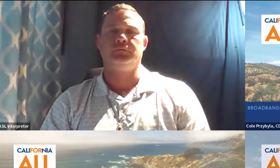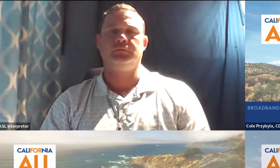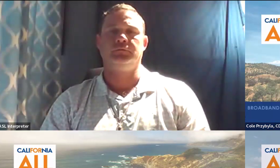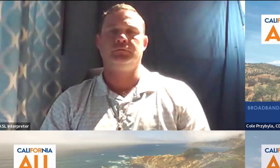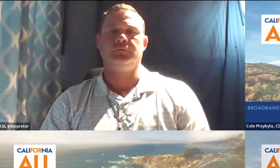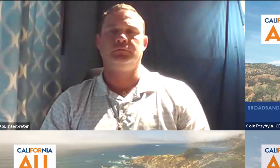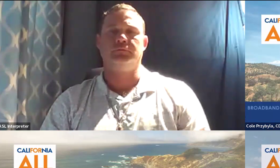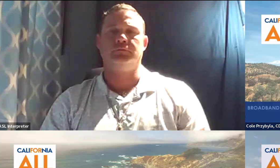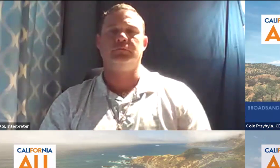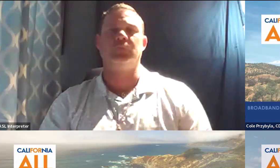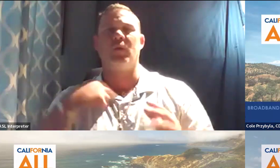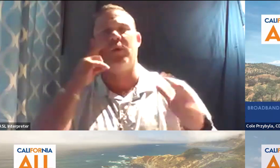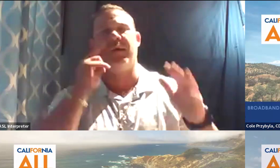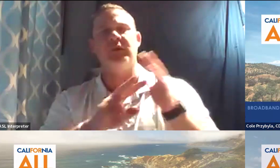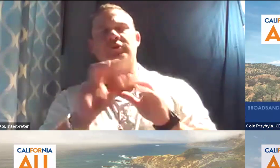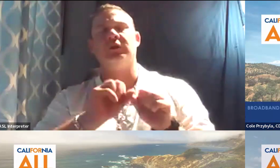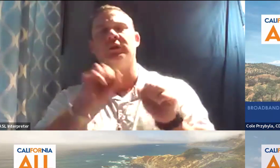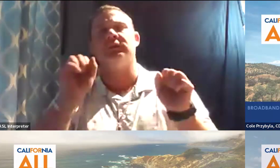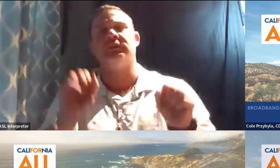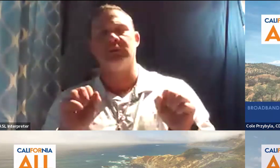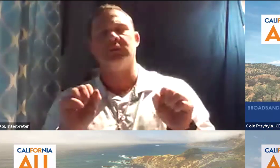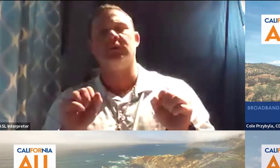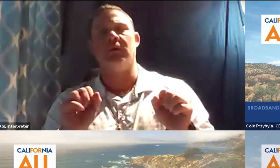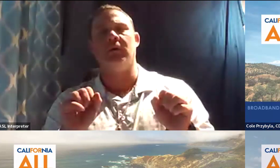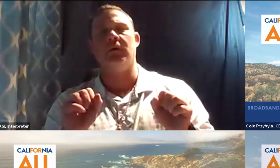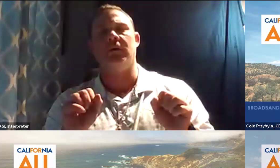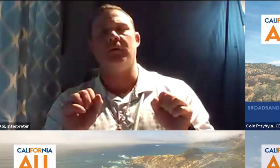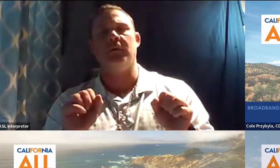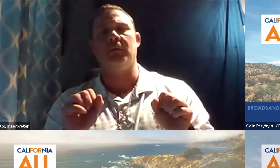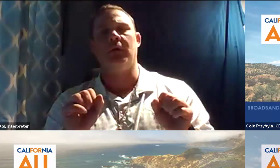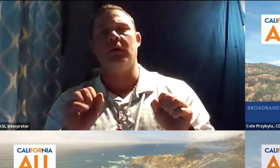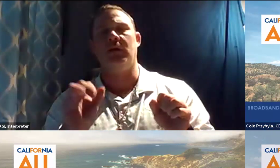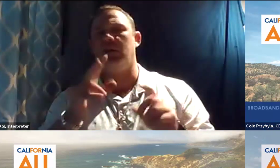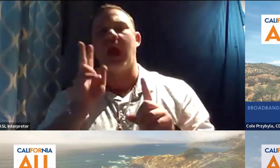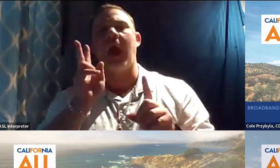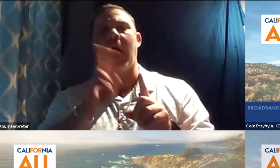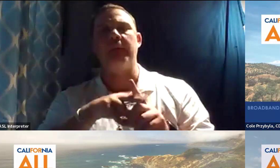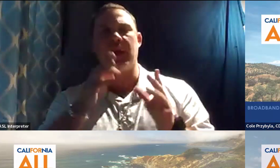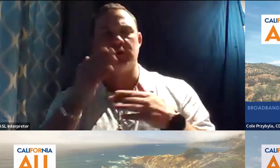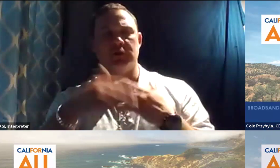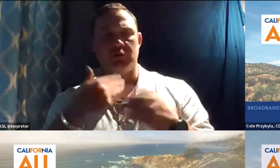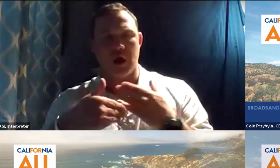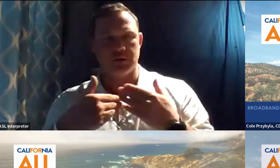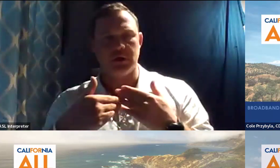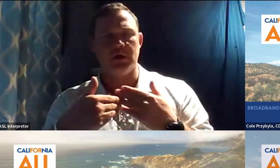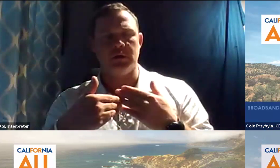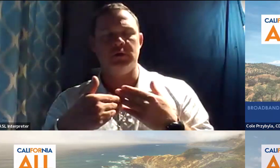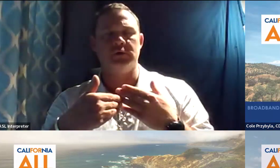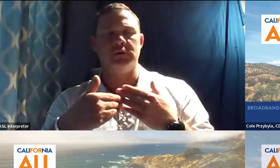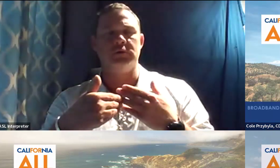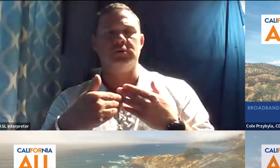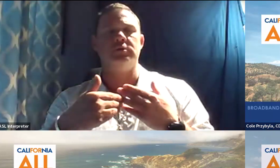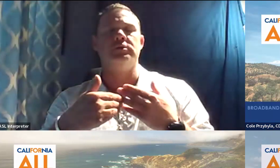we're envisioning a system where, you know, and even an application process where, to the